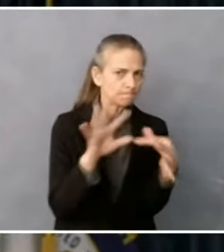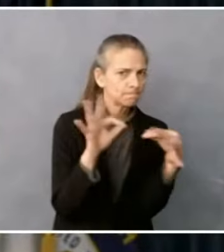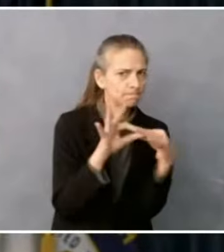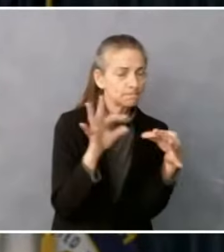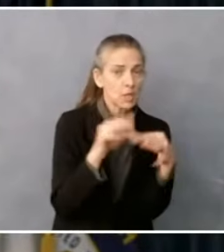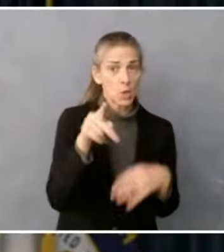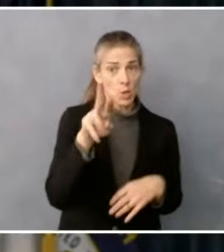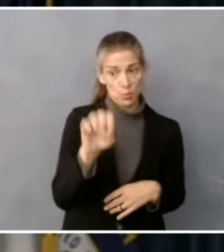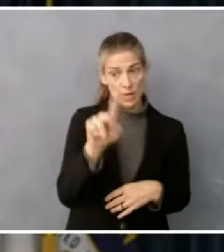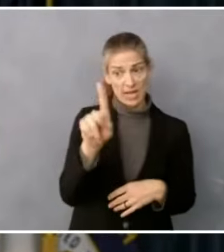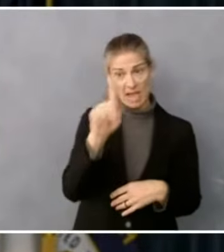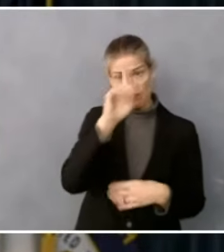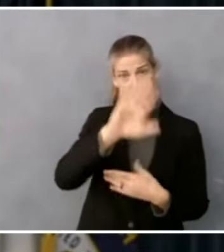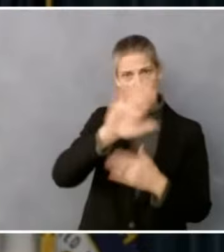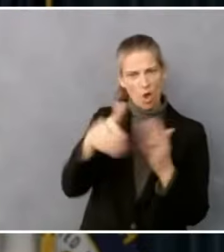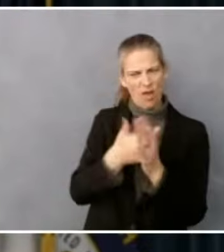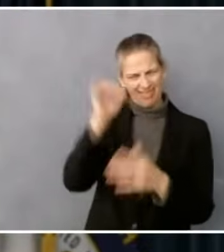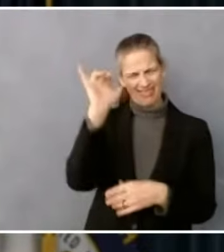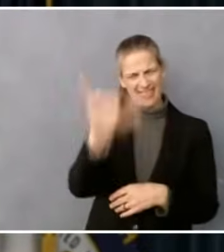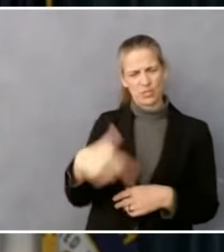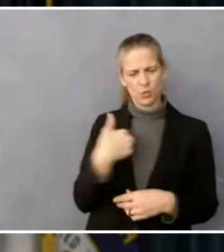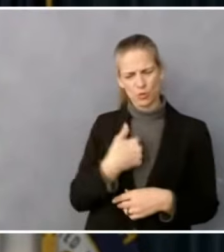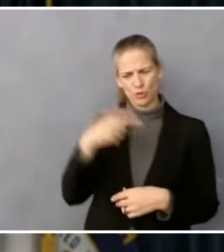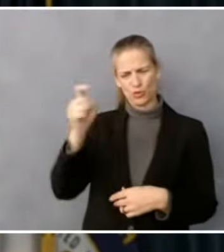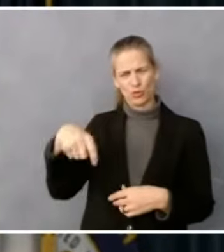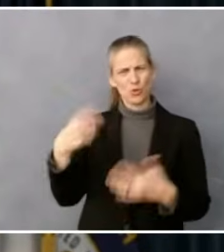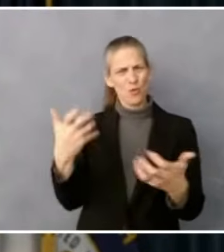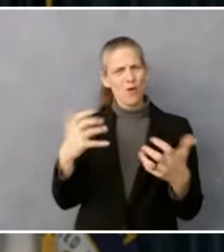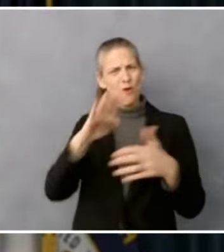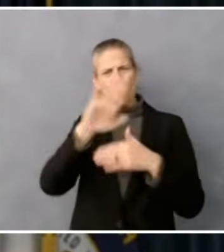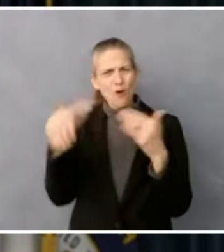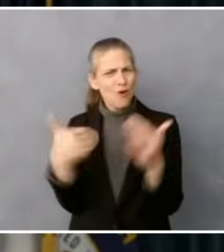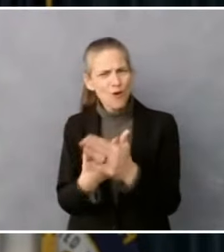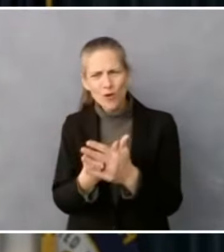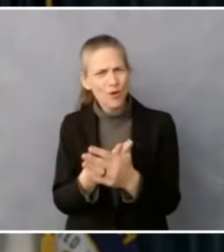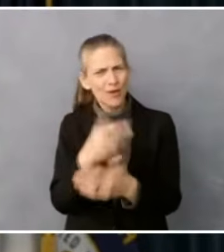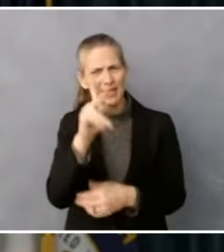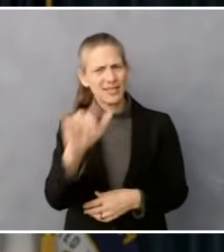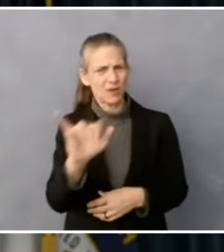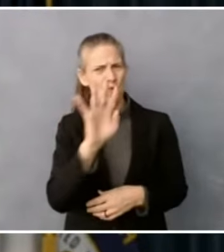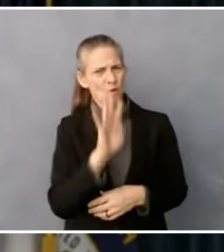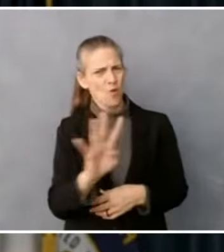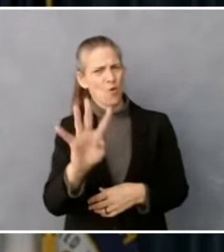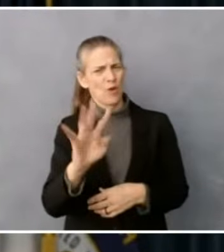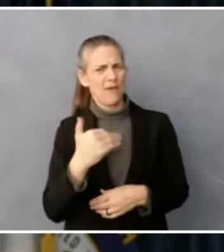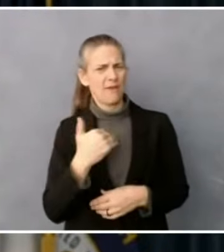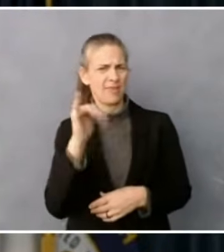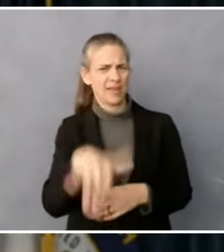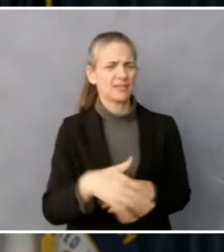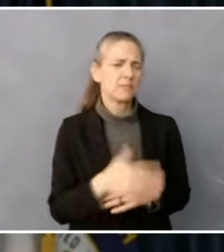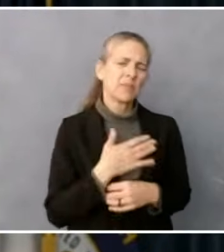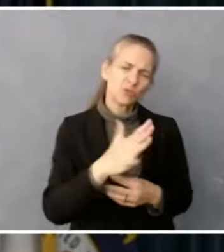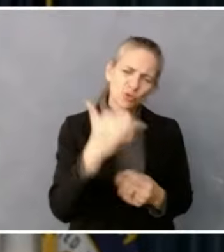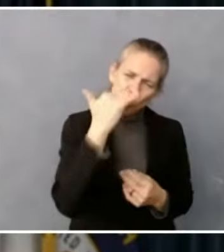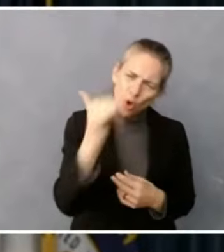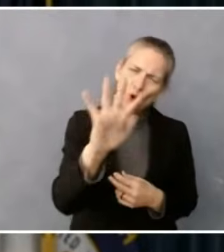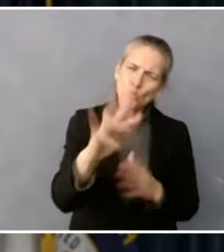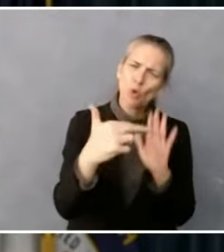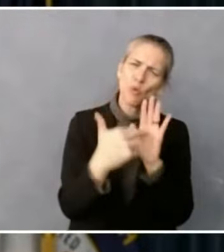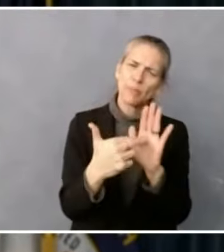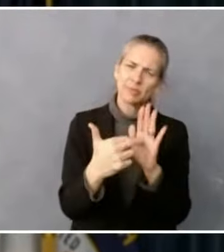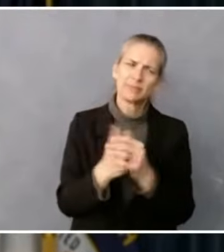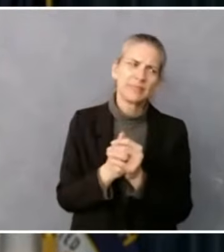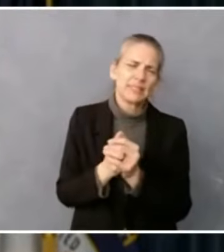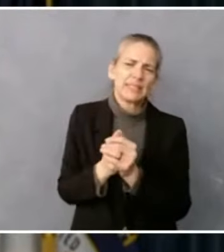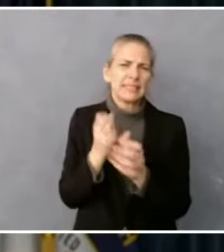that we should all want for every Kentucky 4-year-old. So please call your representative. Let's get this done. To the